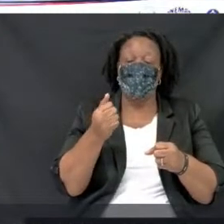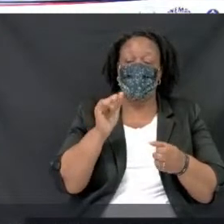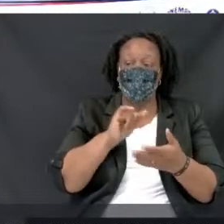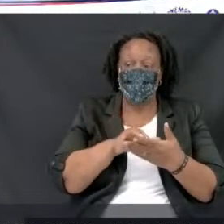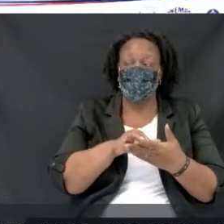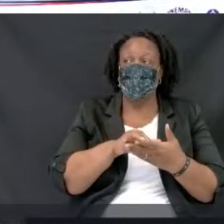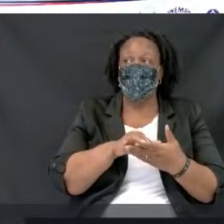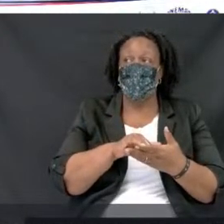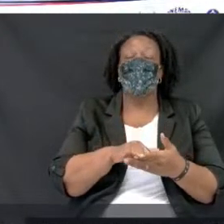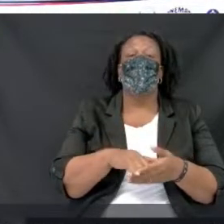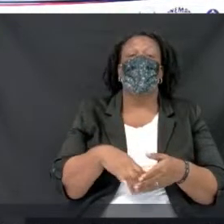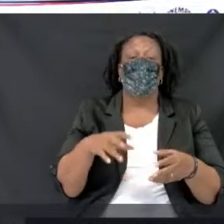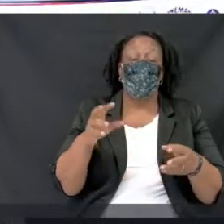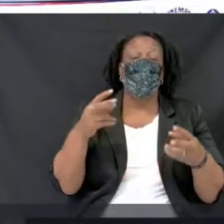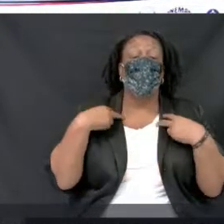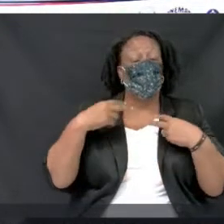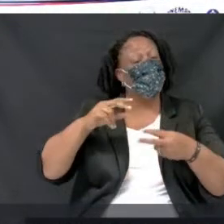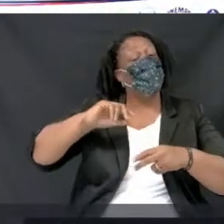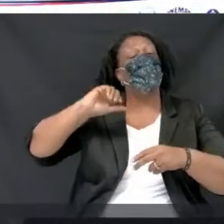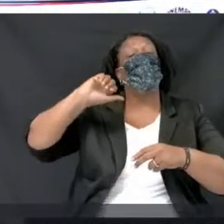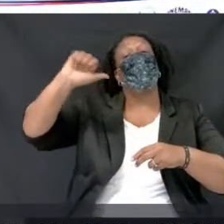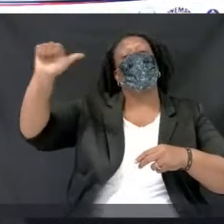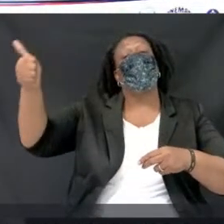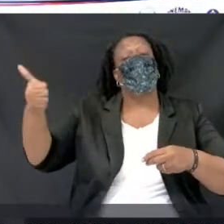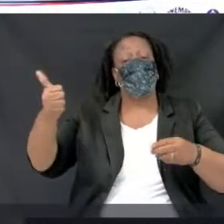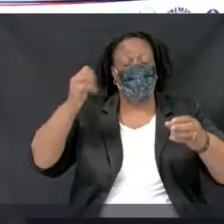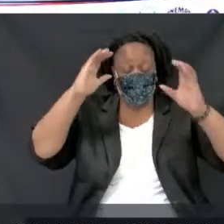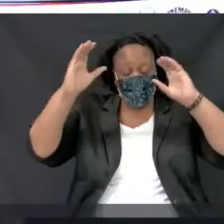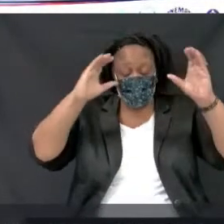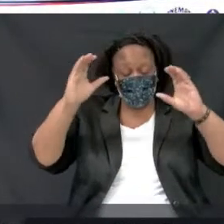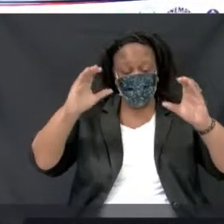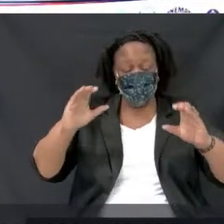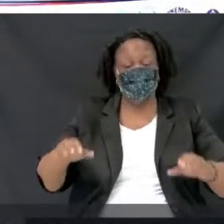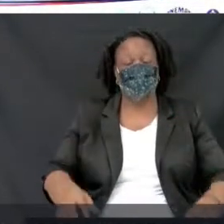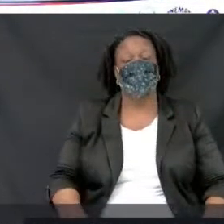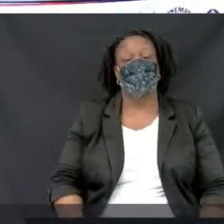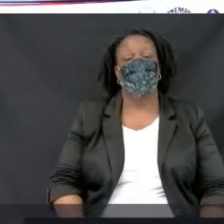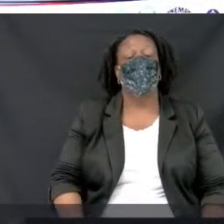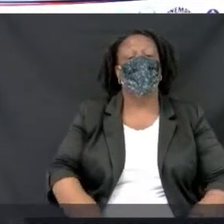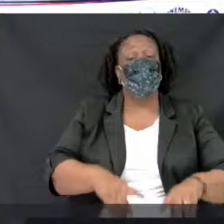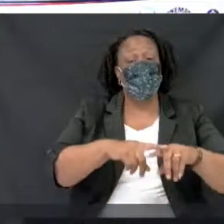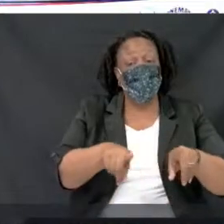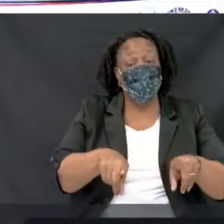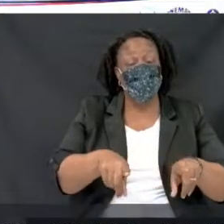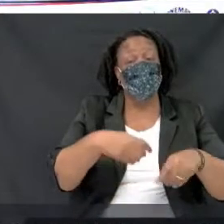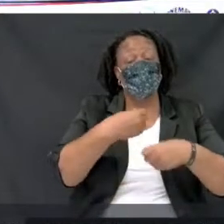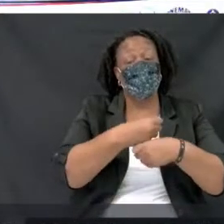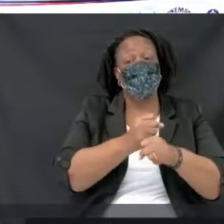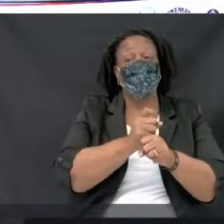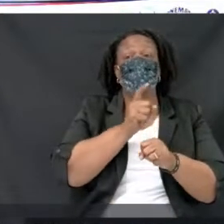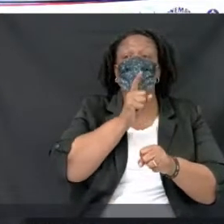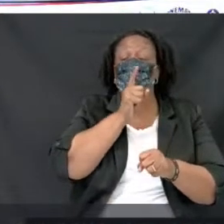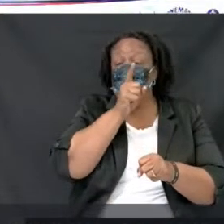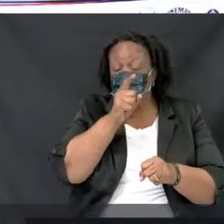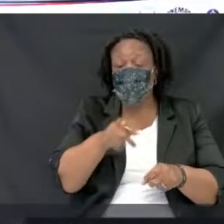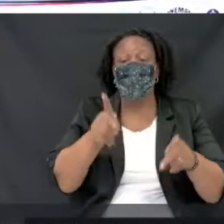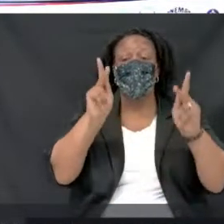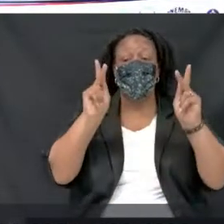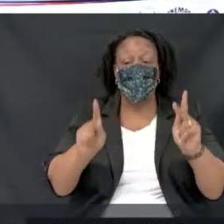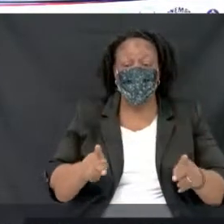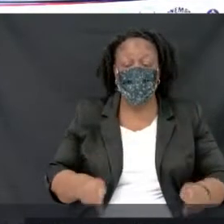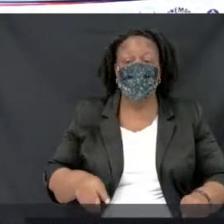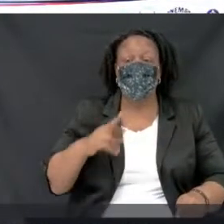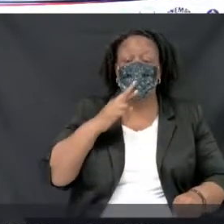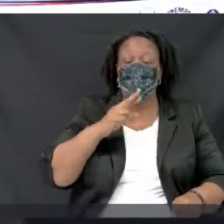be a 51st carnival. There was a 52nd. There will even be a 100th celebration. But we need to make sure that people are around next year.